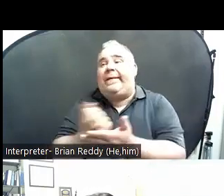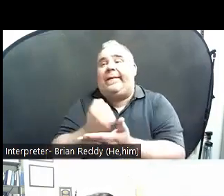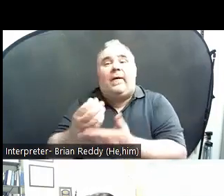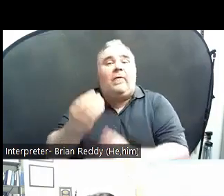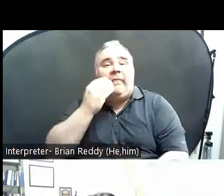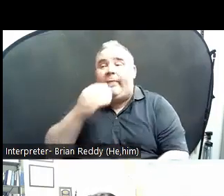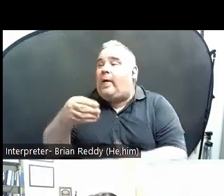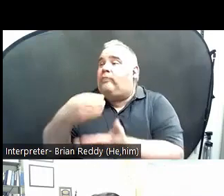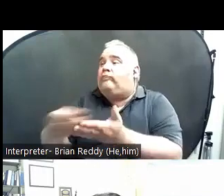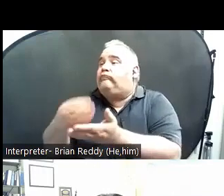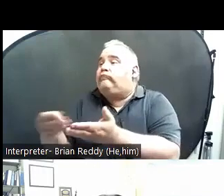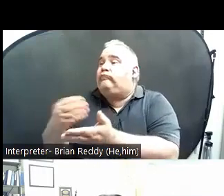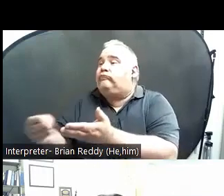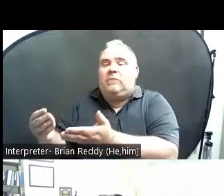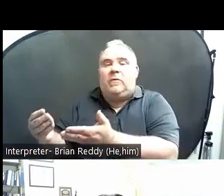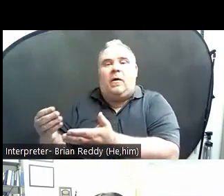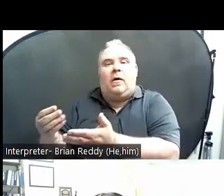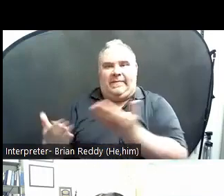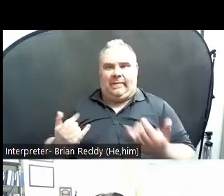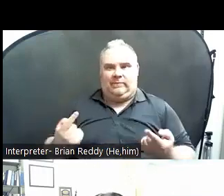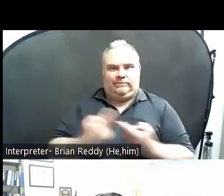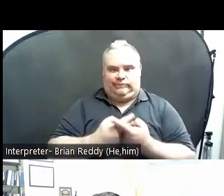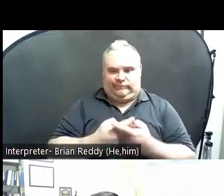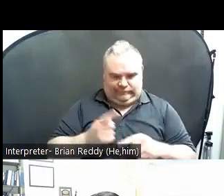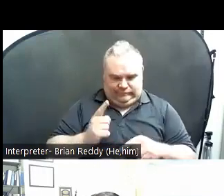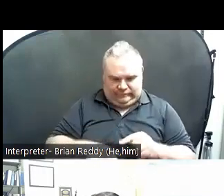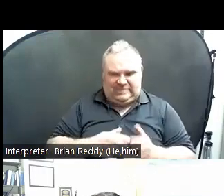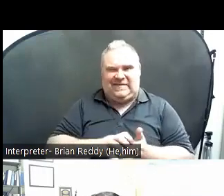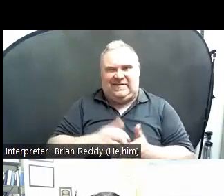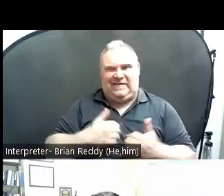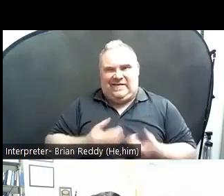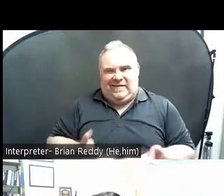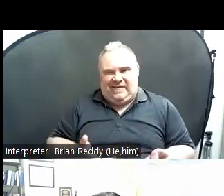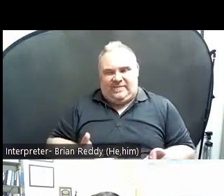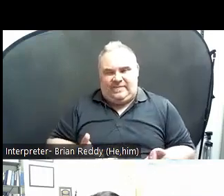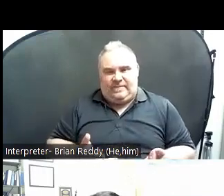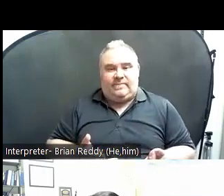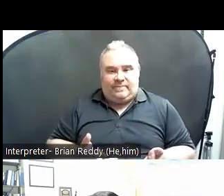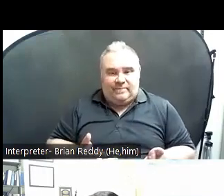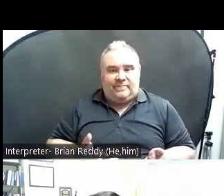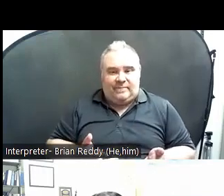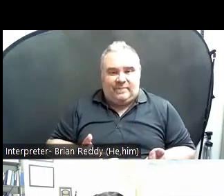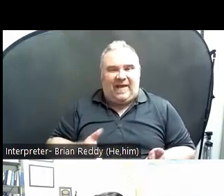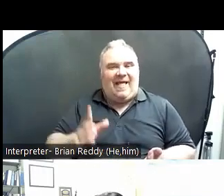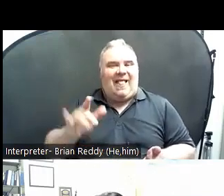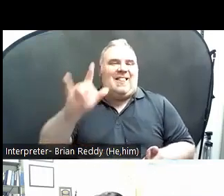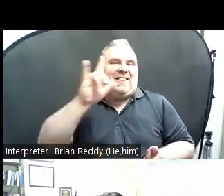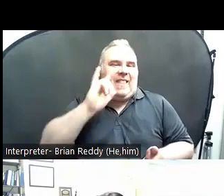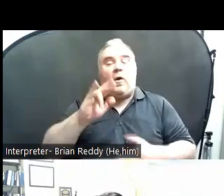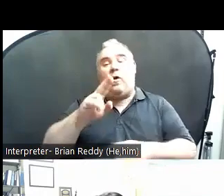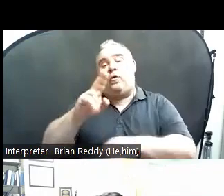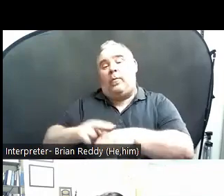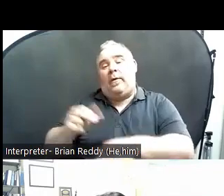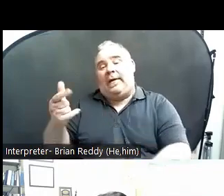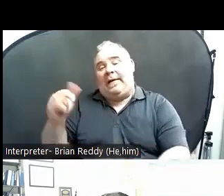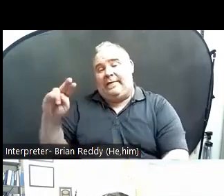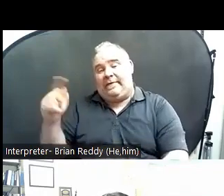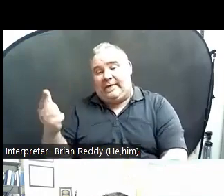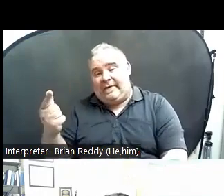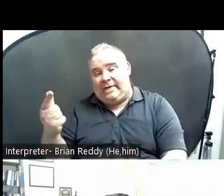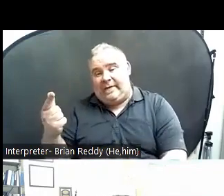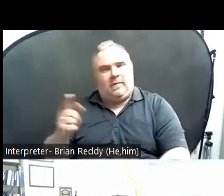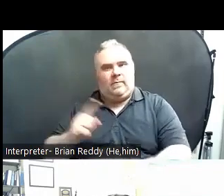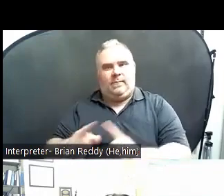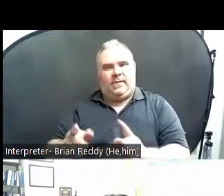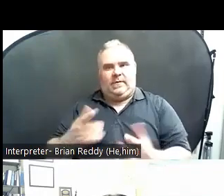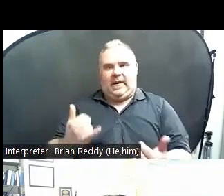receive cancer treatment, the deficit's about the same as they would have had if they were on the normal aging trajectory. And maybe